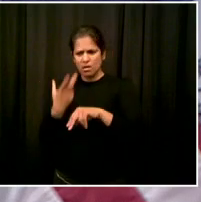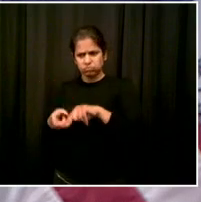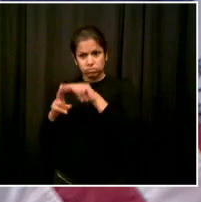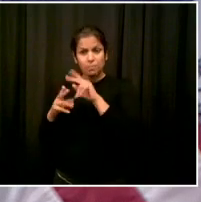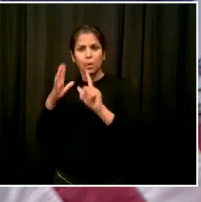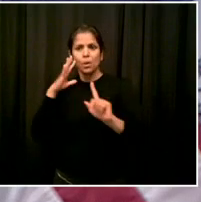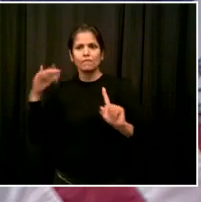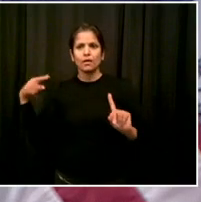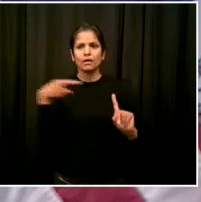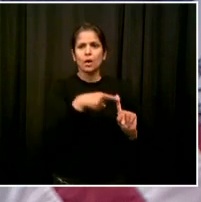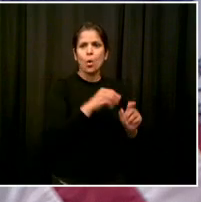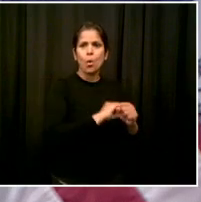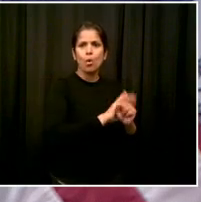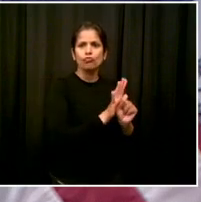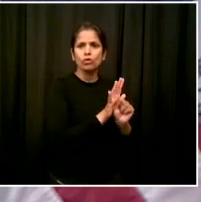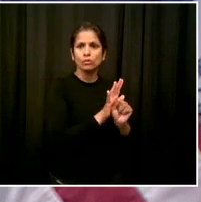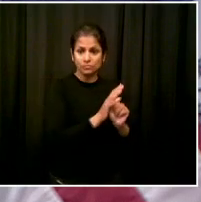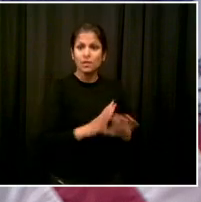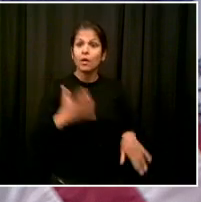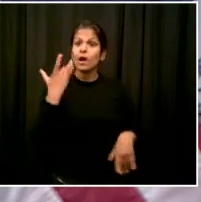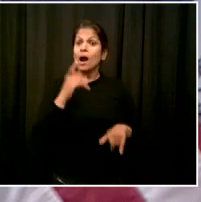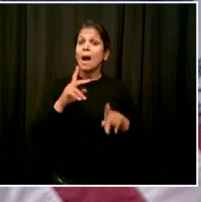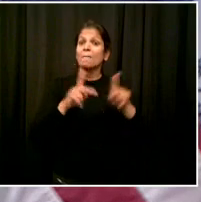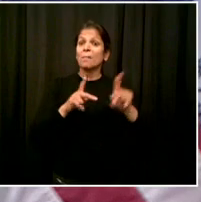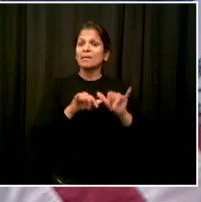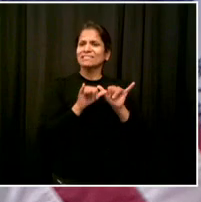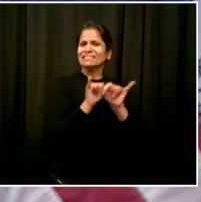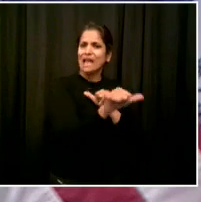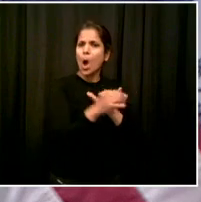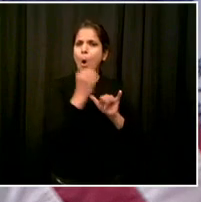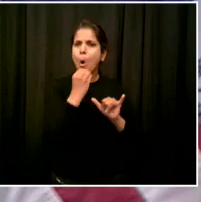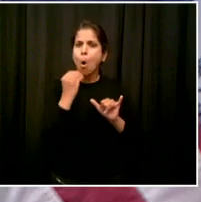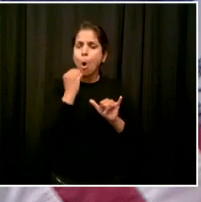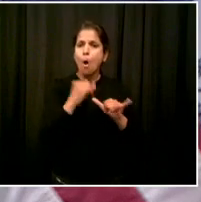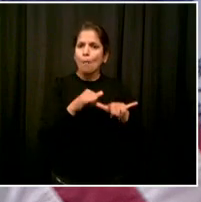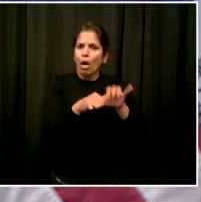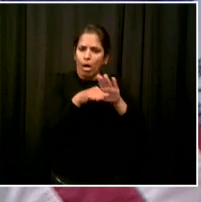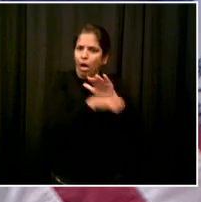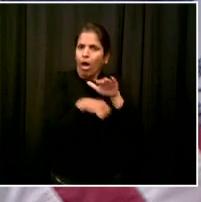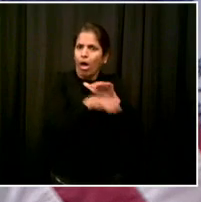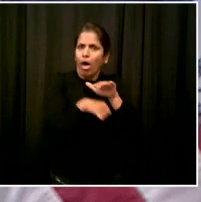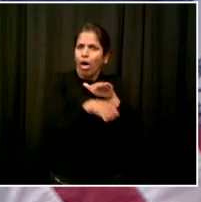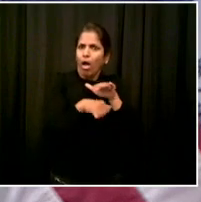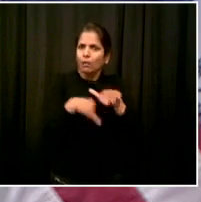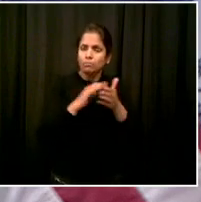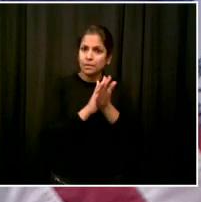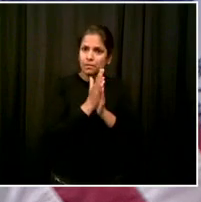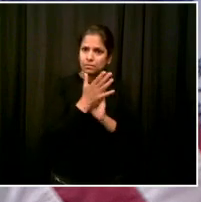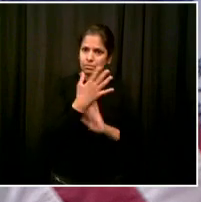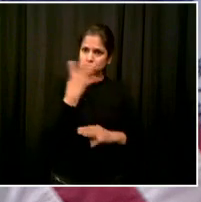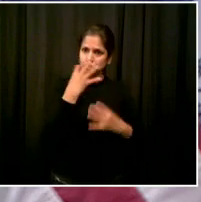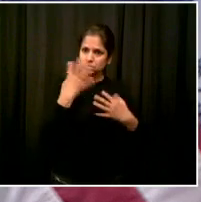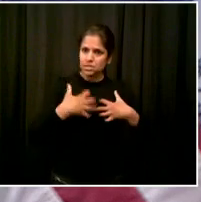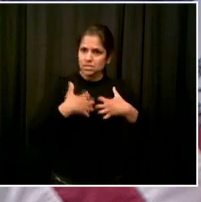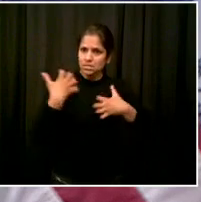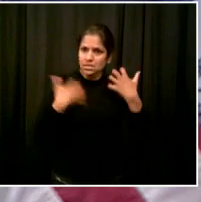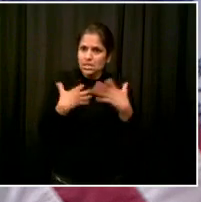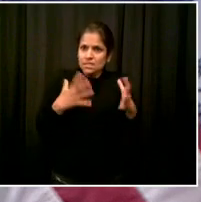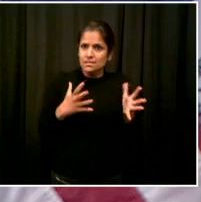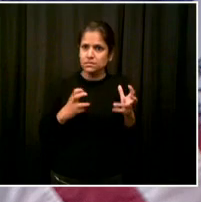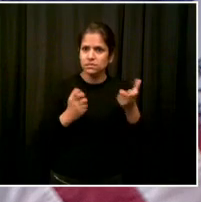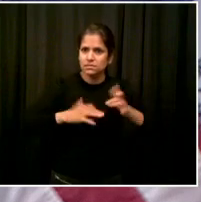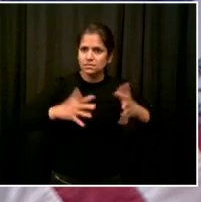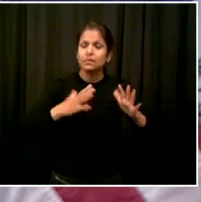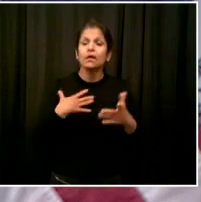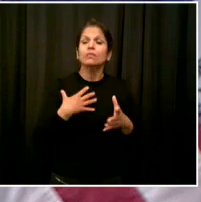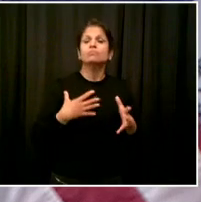the emotion and the tempers that have come with that. It's certainly profoundly related to the fact that the criminal justice system is on pause, and that's causing a lot